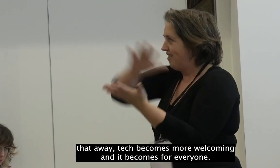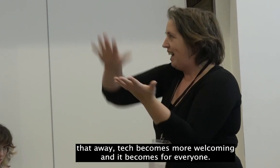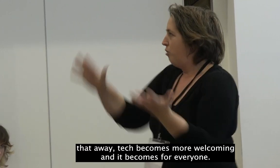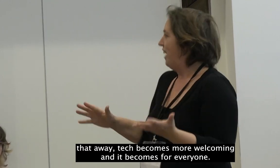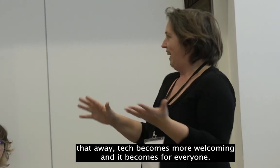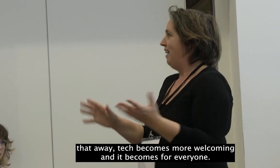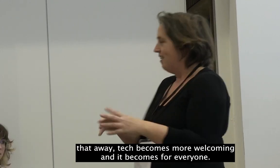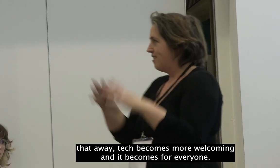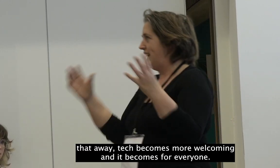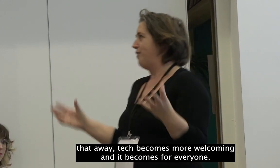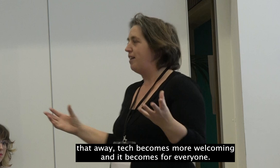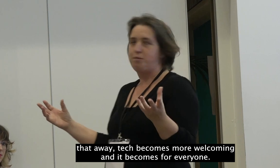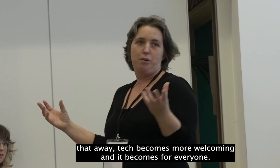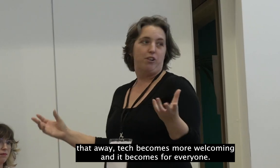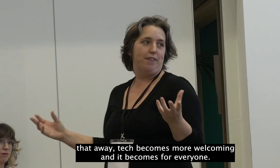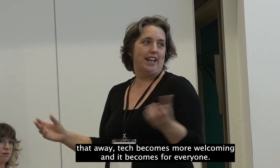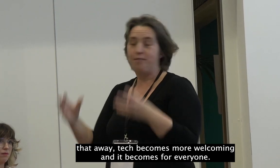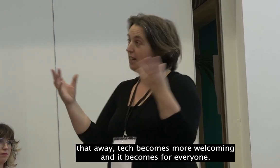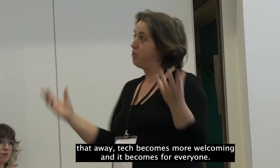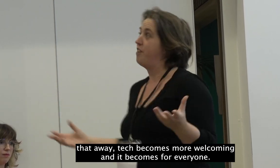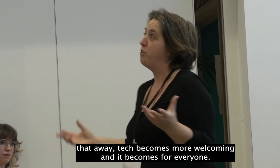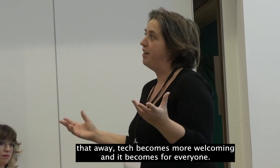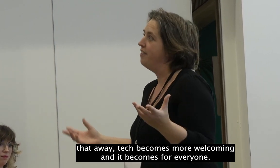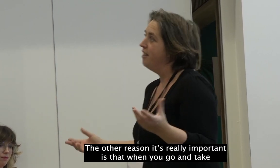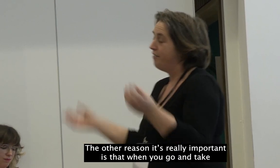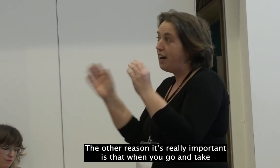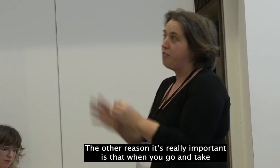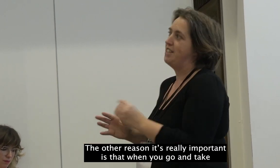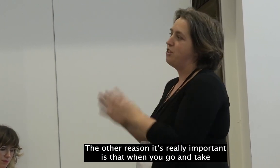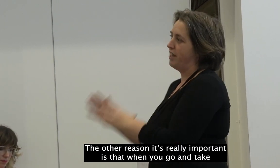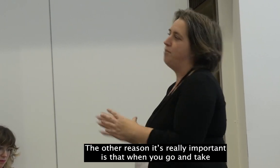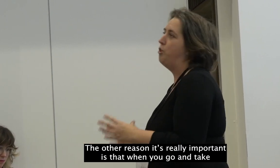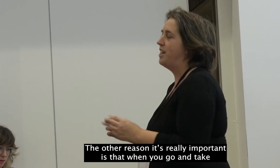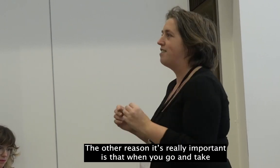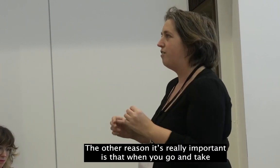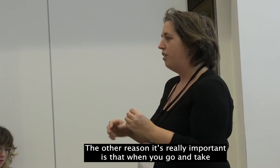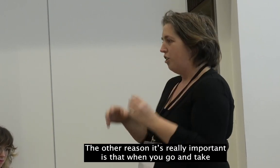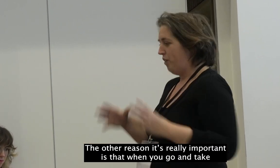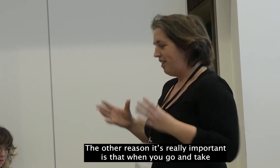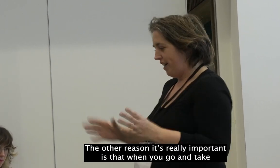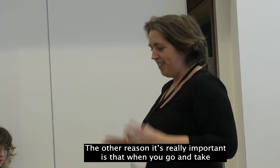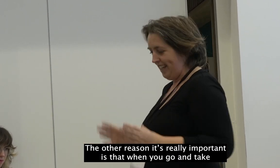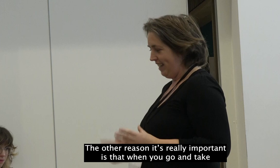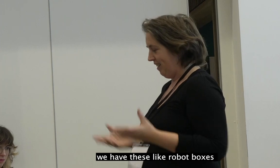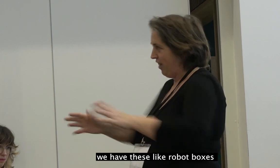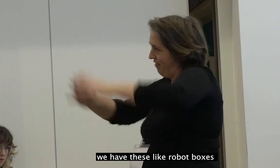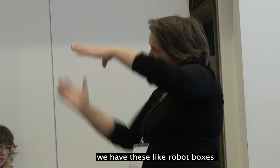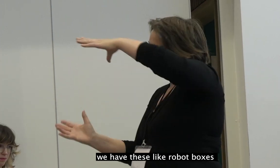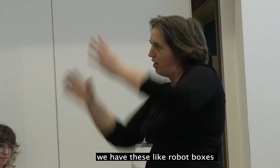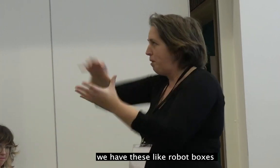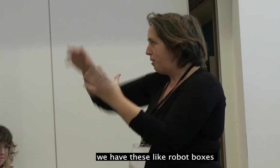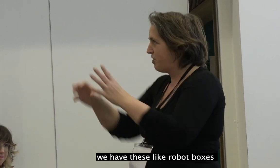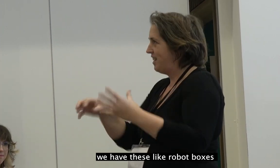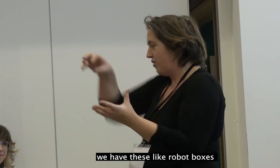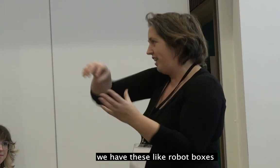take that away, tech becomes more welcoming and it becomes for everyone. The other reason it's really important is that when you go and take, we have these